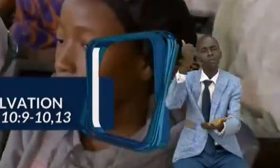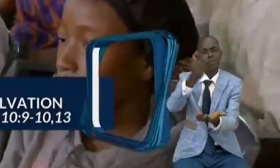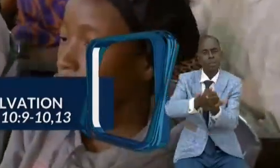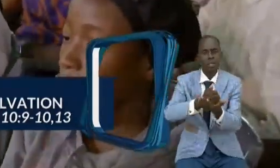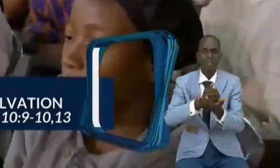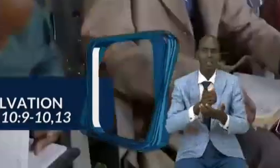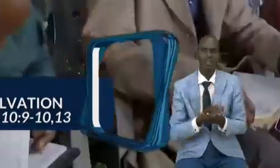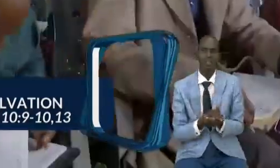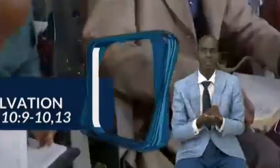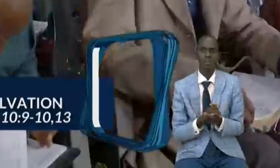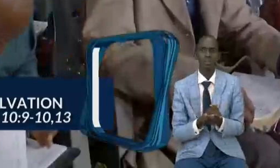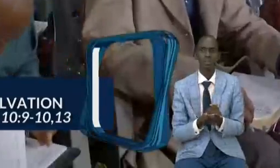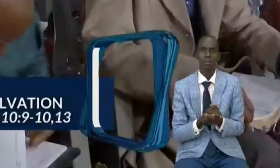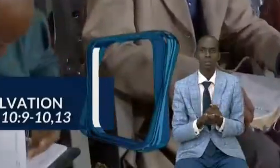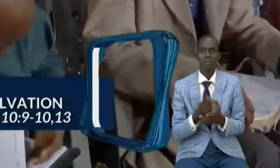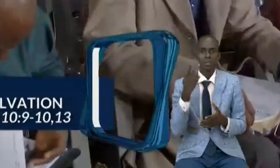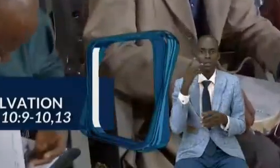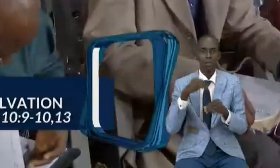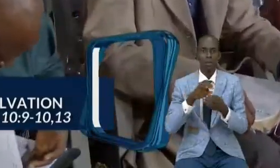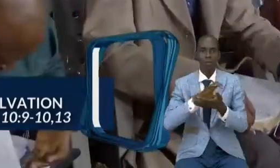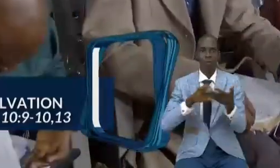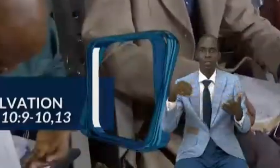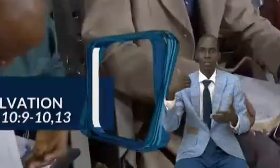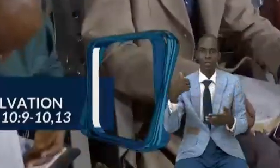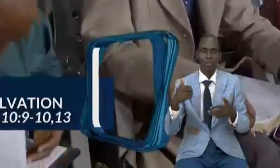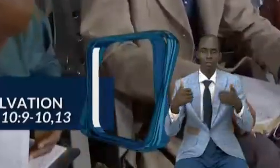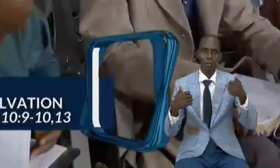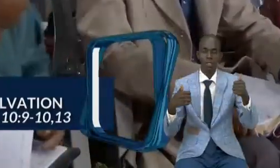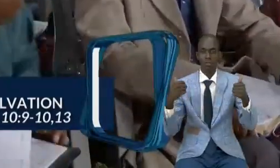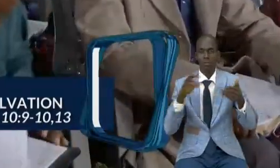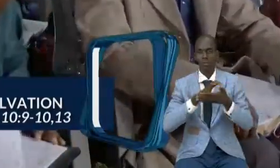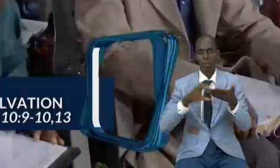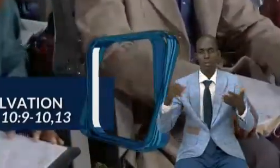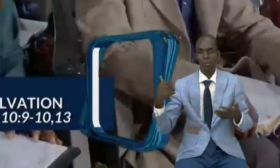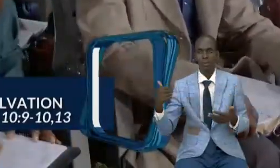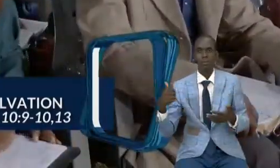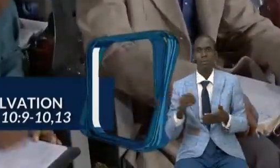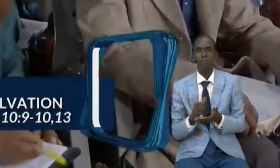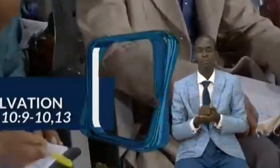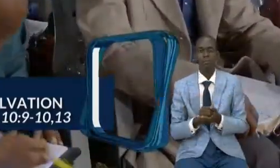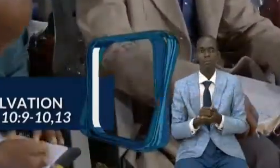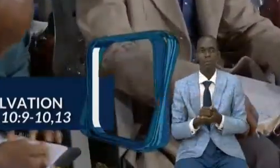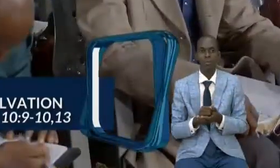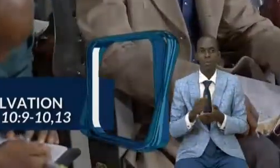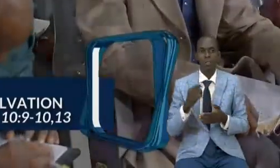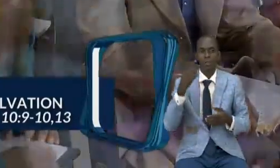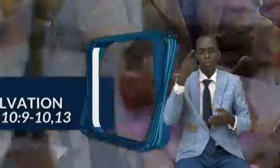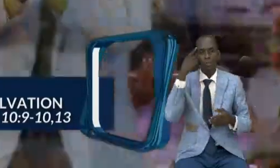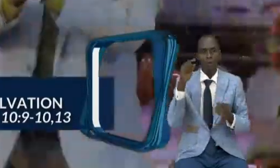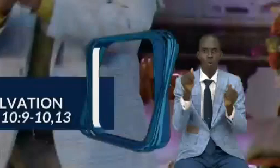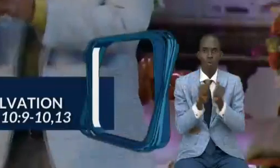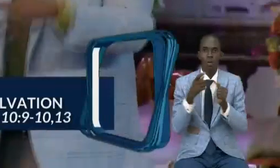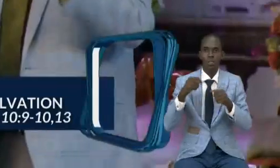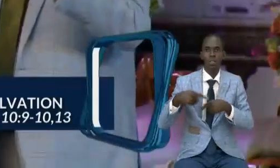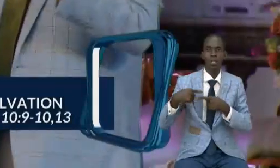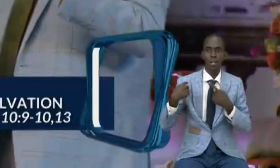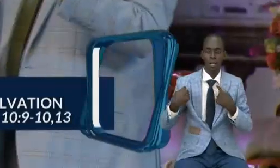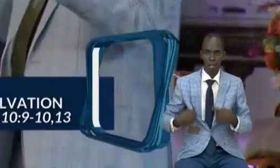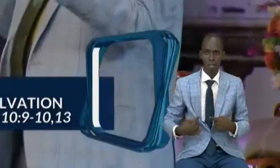Amen. Look at verse 10. In verse 10, for with the heart